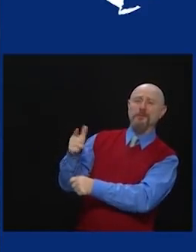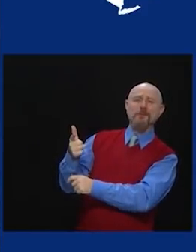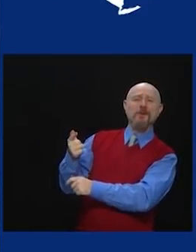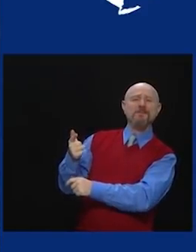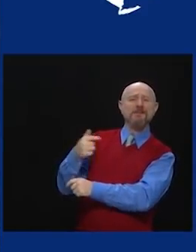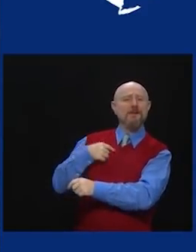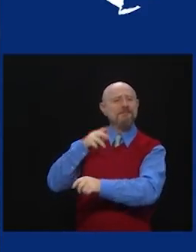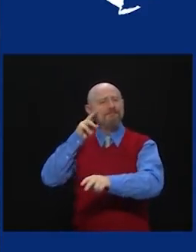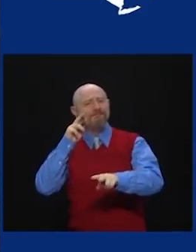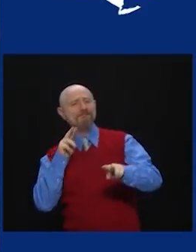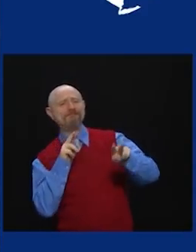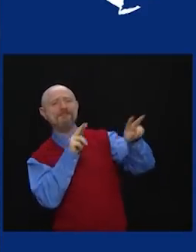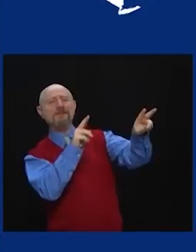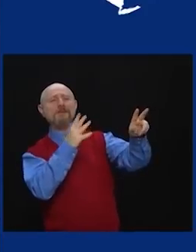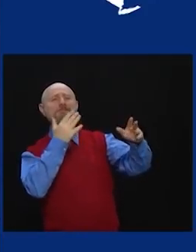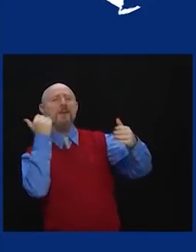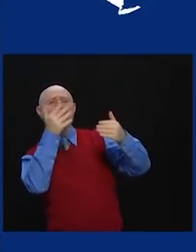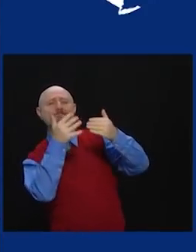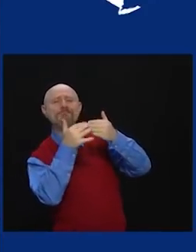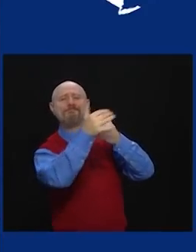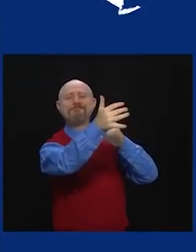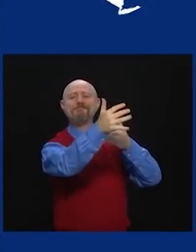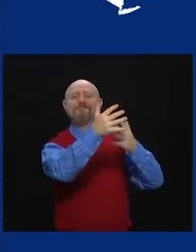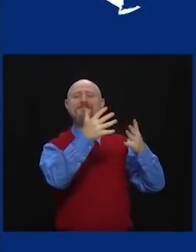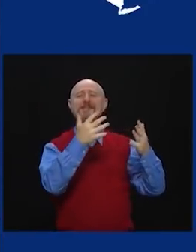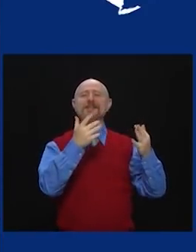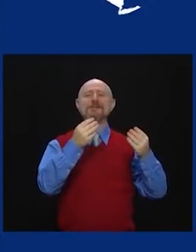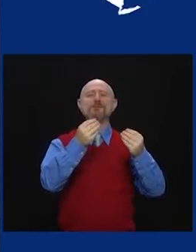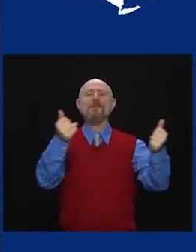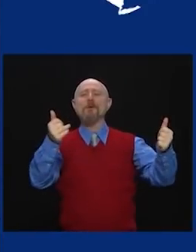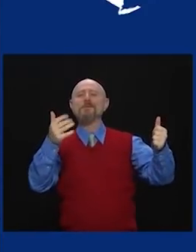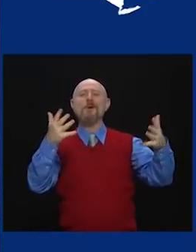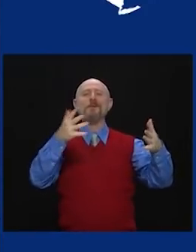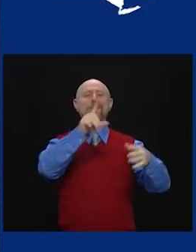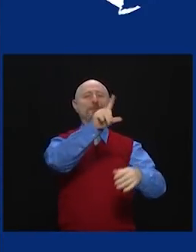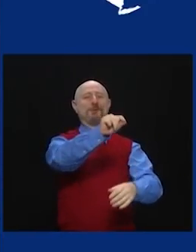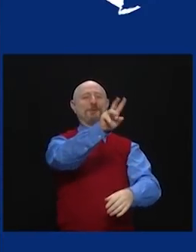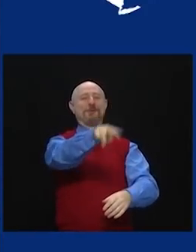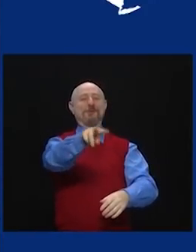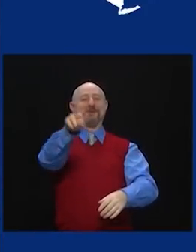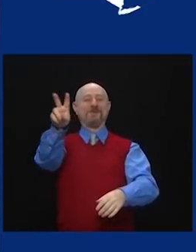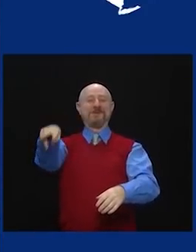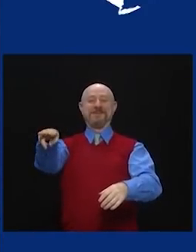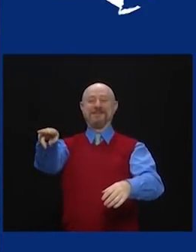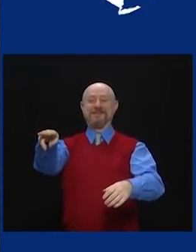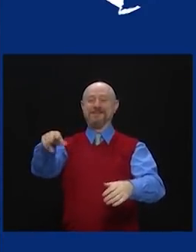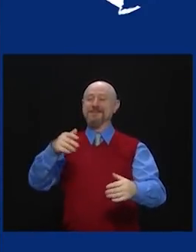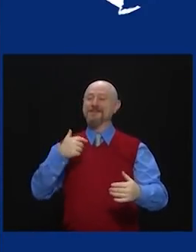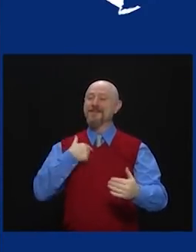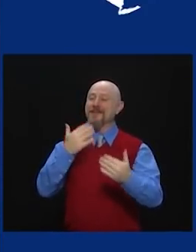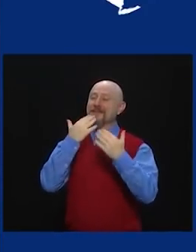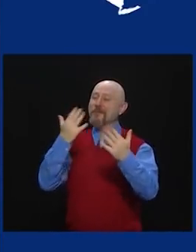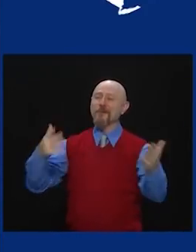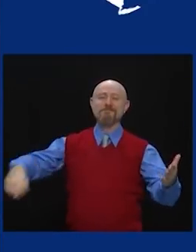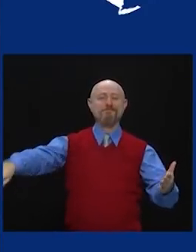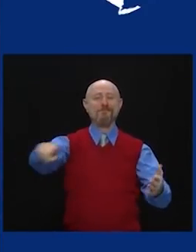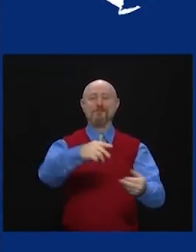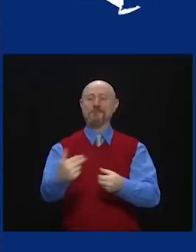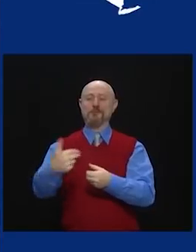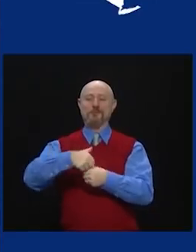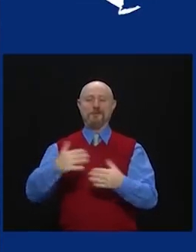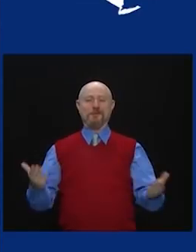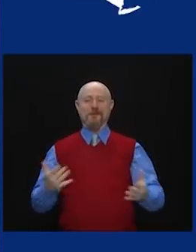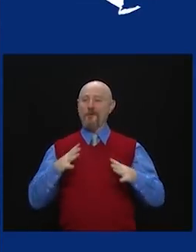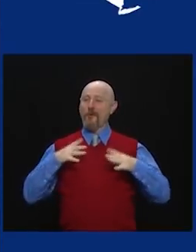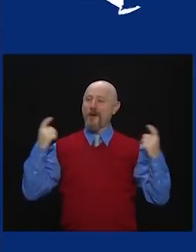much healthier, much safer 2022. Thank you all for joining me on a holiday. My family and friends and staff